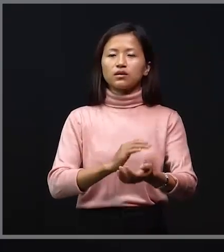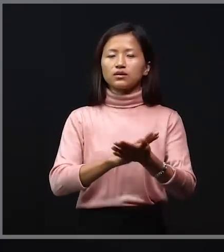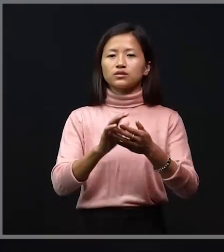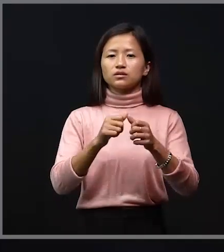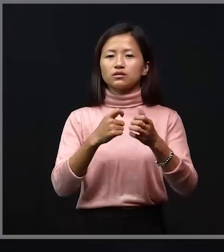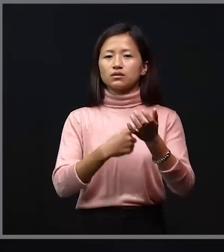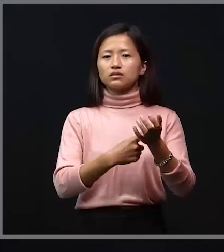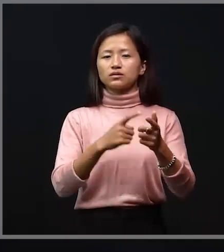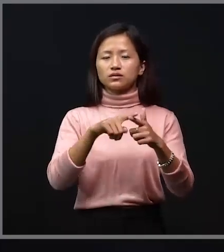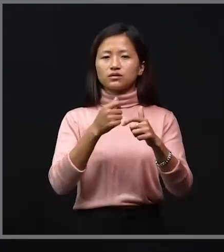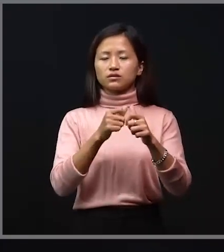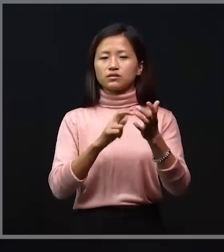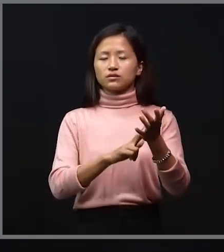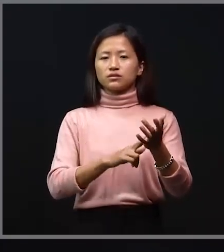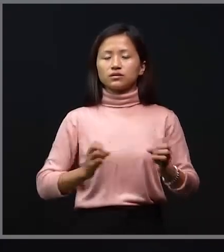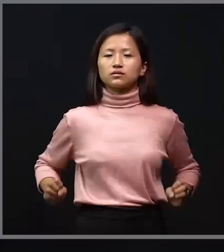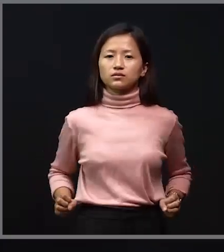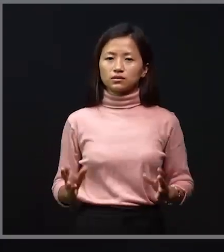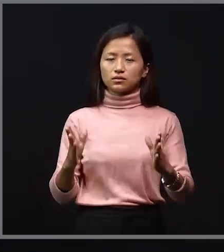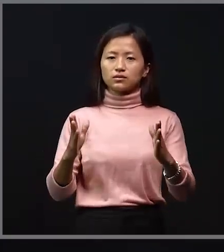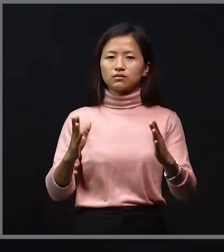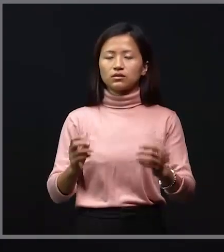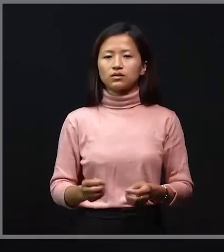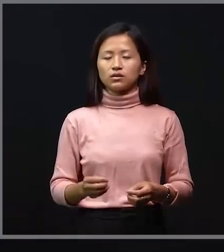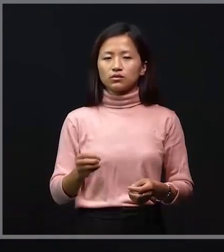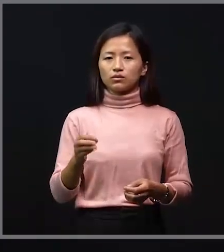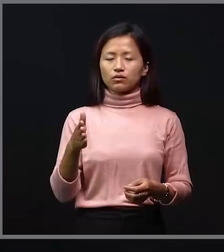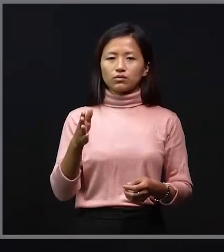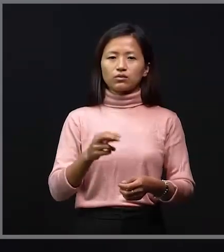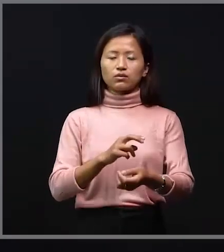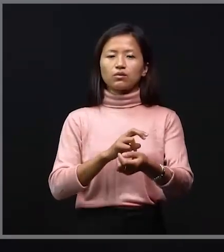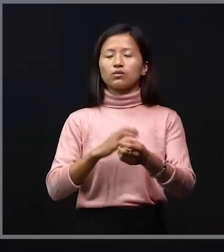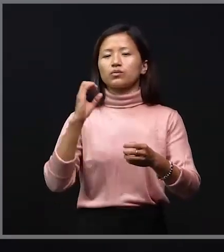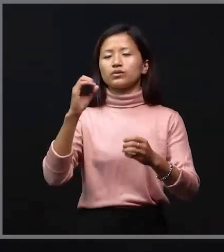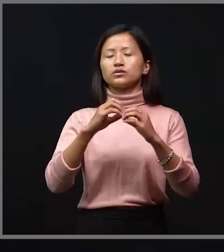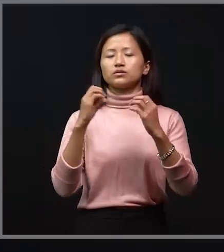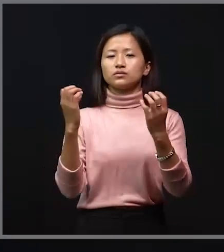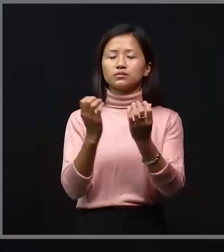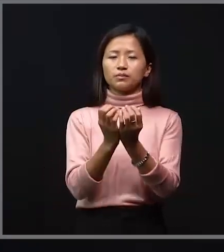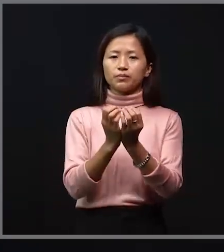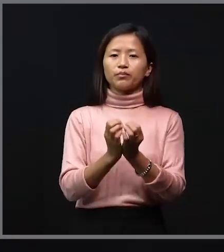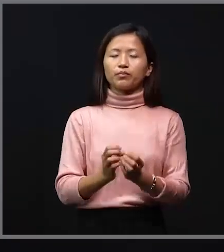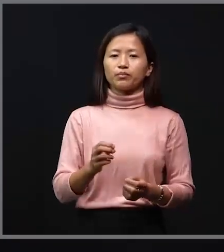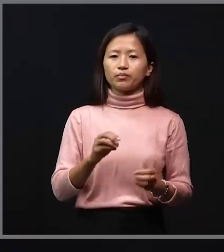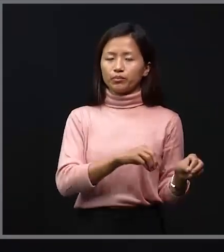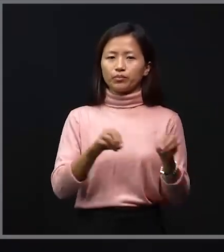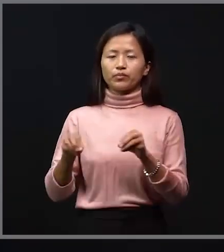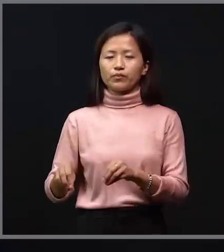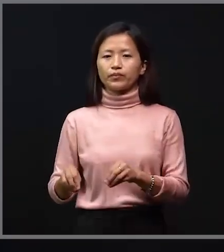Harijan. Okay, then he started this non-cooperation movement along with the Congress, where they told